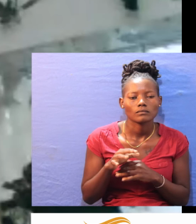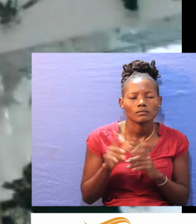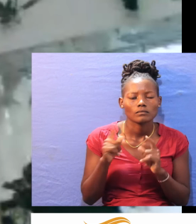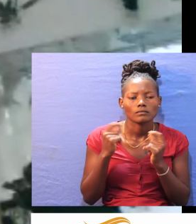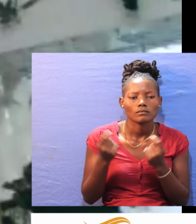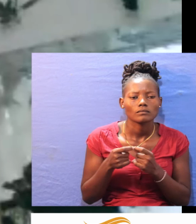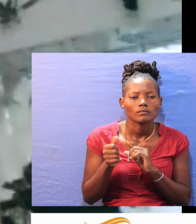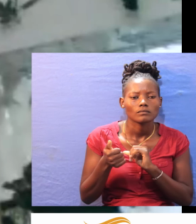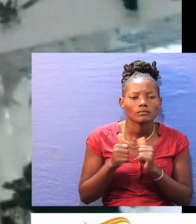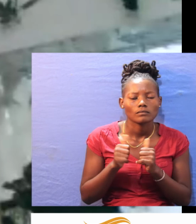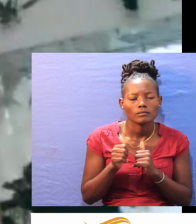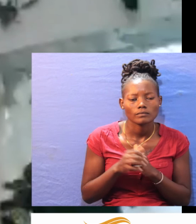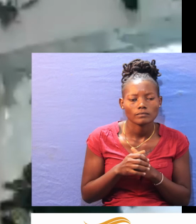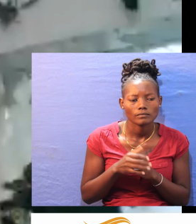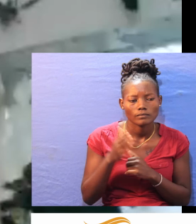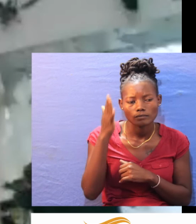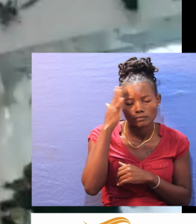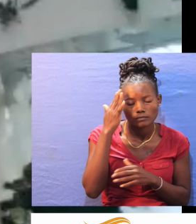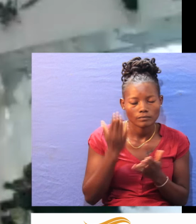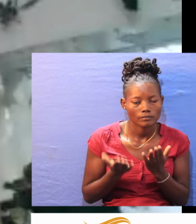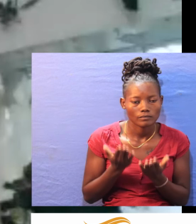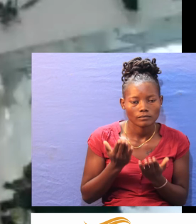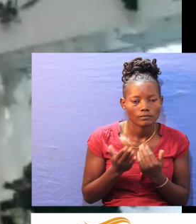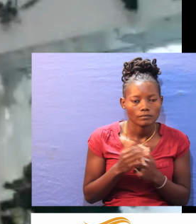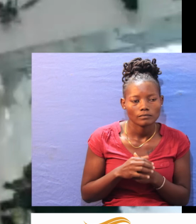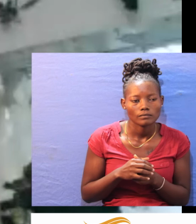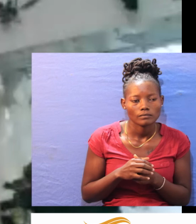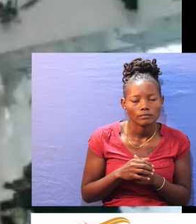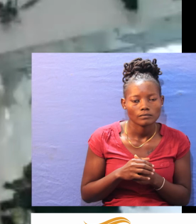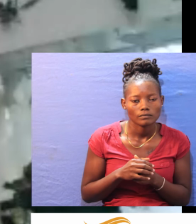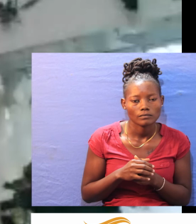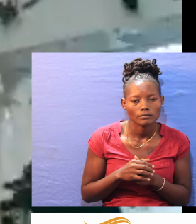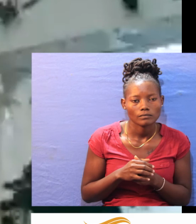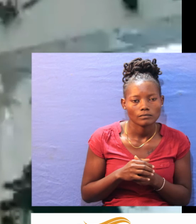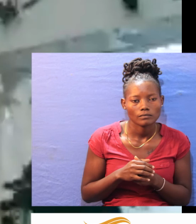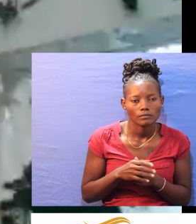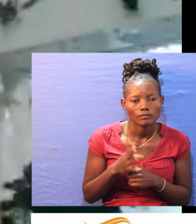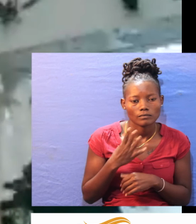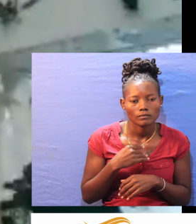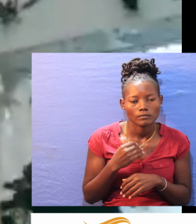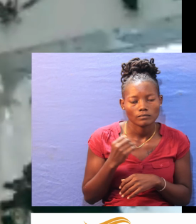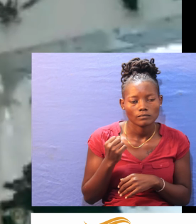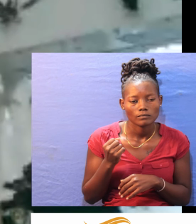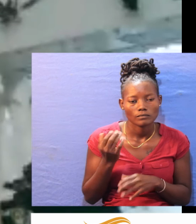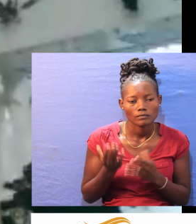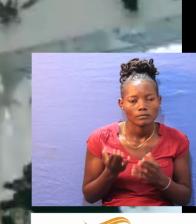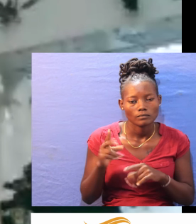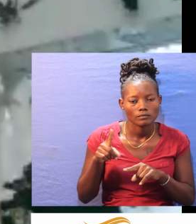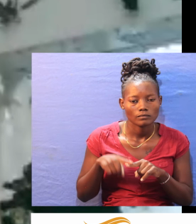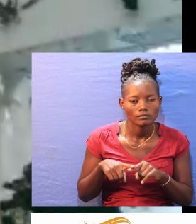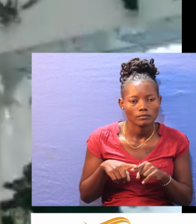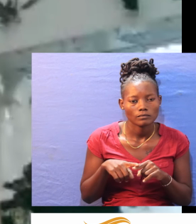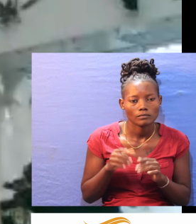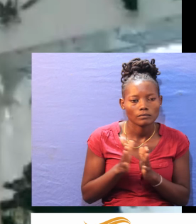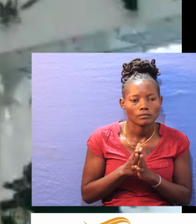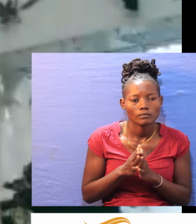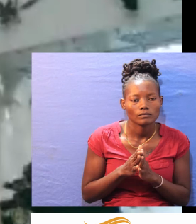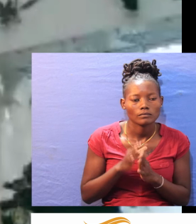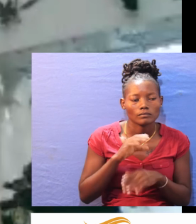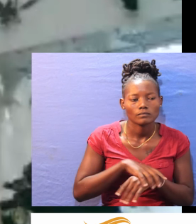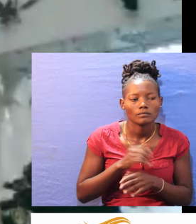team sport. You may need, to rely on and get help from your assistant